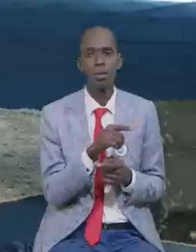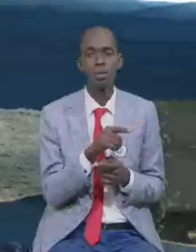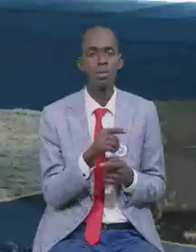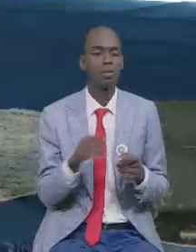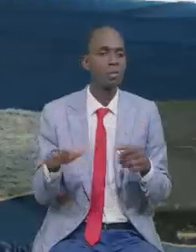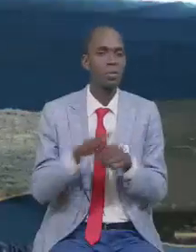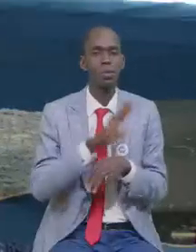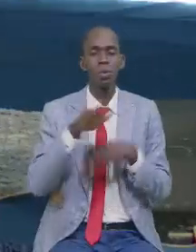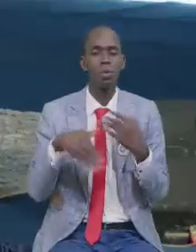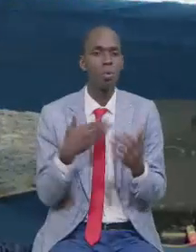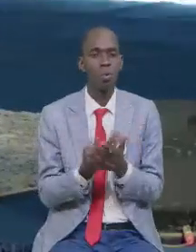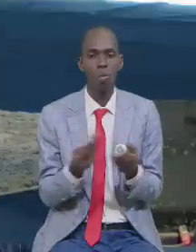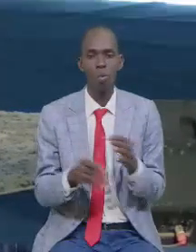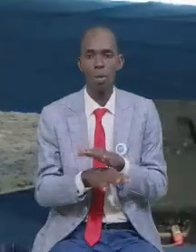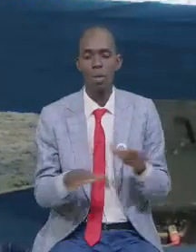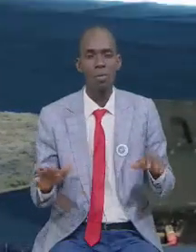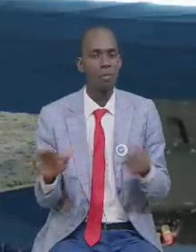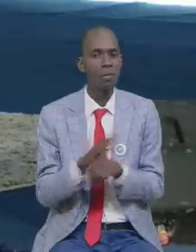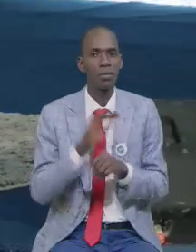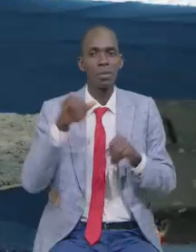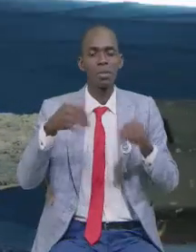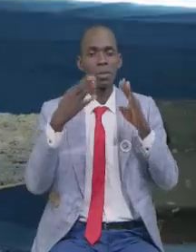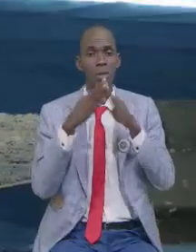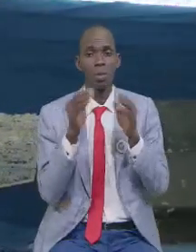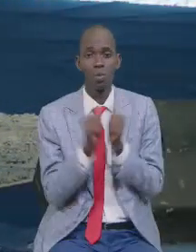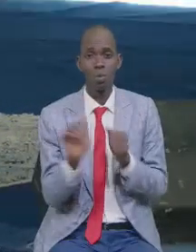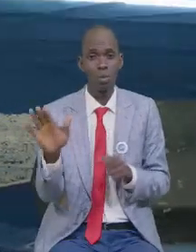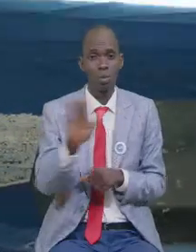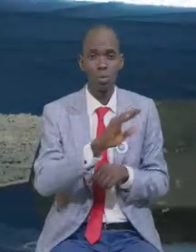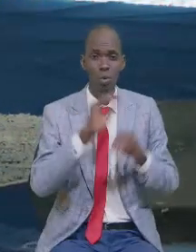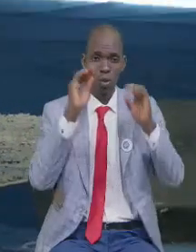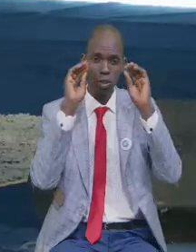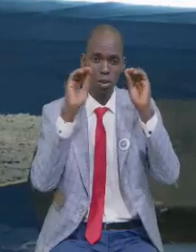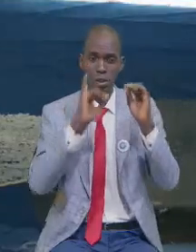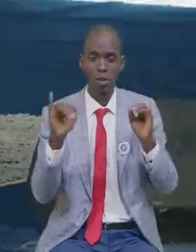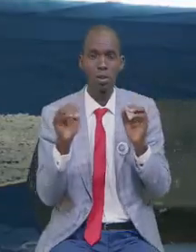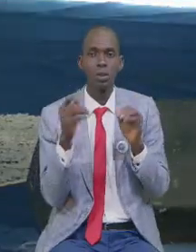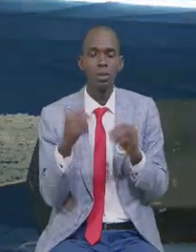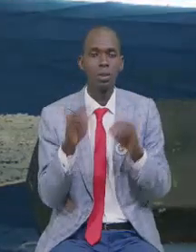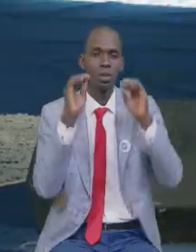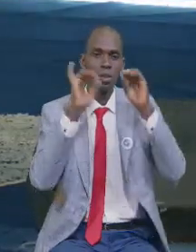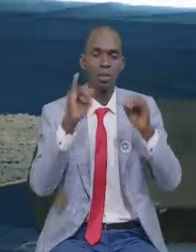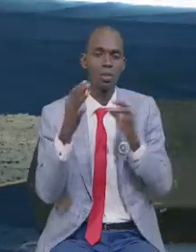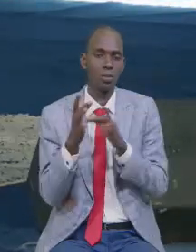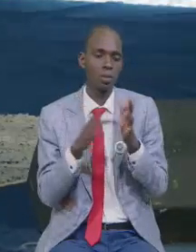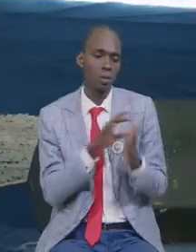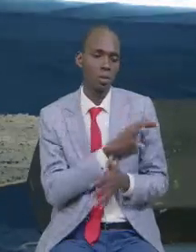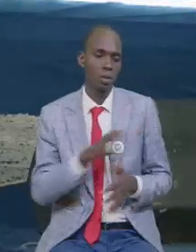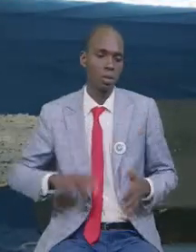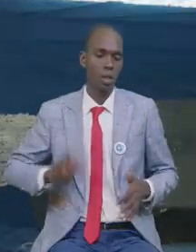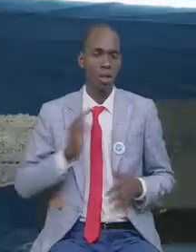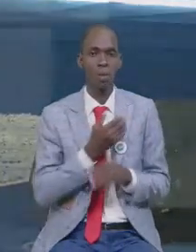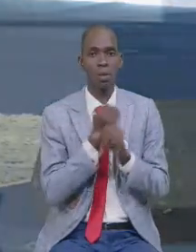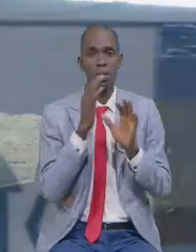You fill Jerusalem with your doctrine, the doctrine of Jesus as Savior. And the people that have turned the